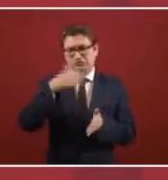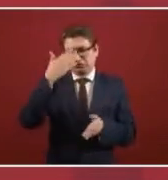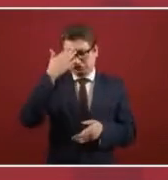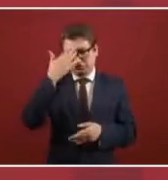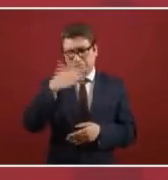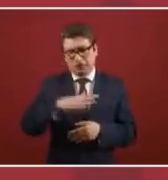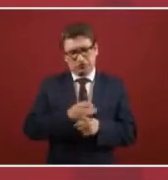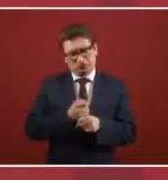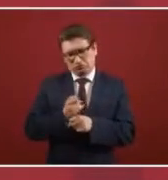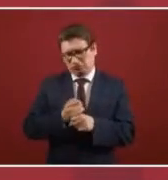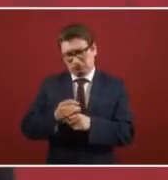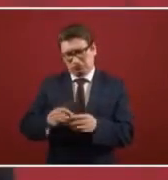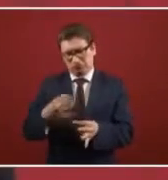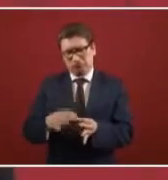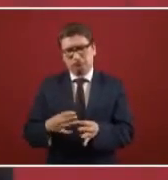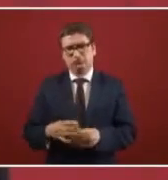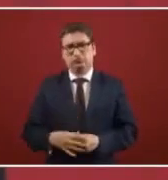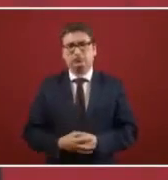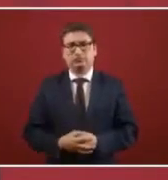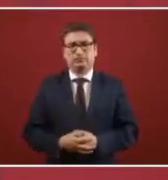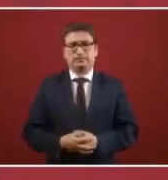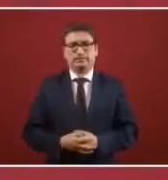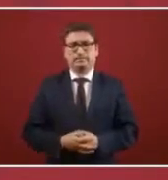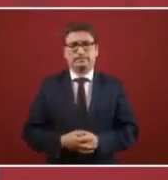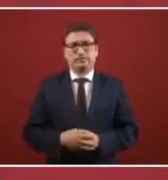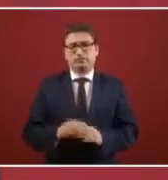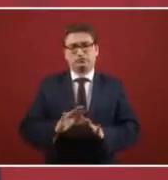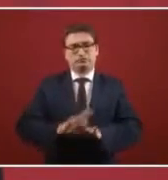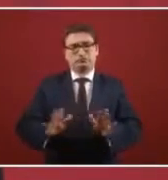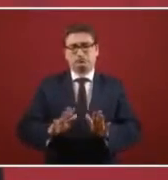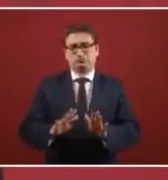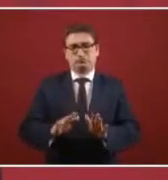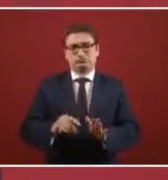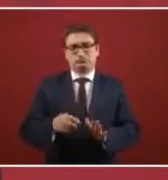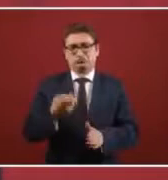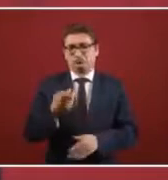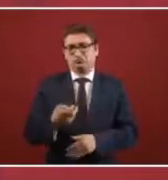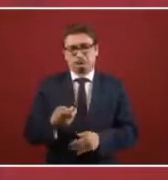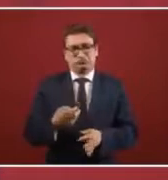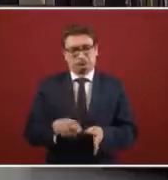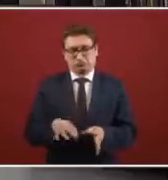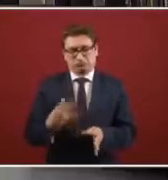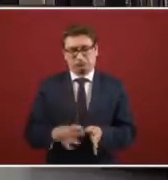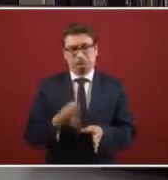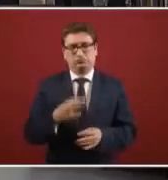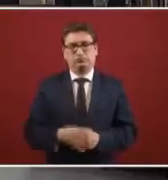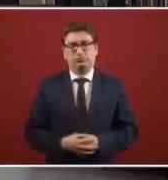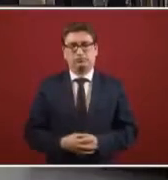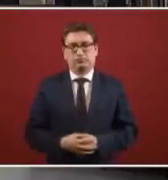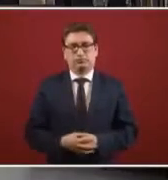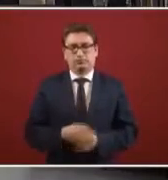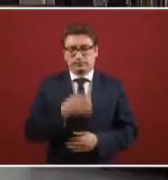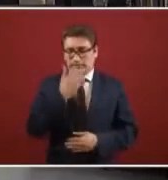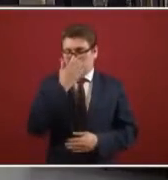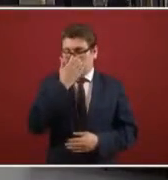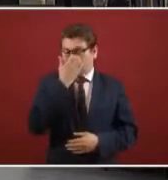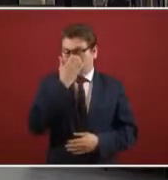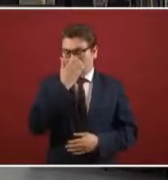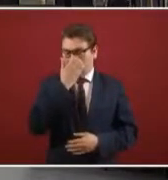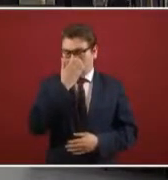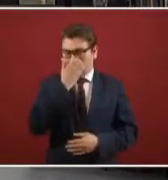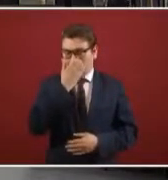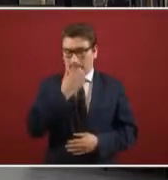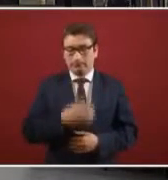we're informing you is what is now happening, Y hasta ahí. and up to there is where we got regarding this matter.